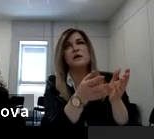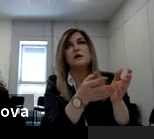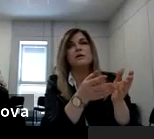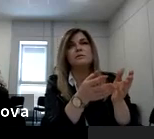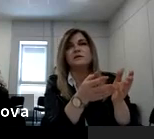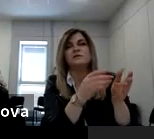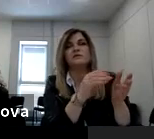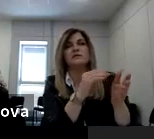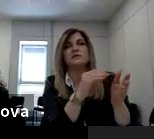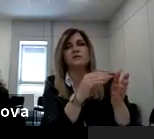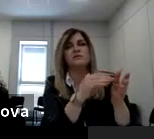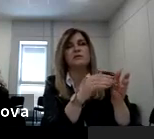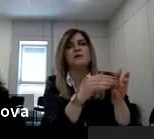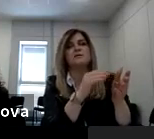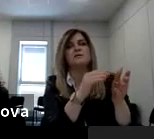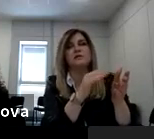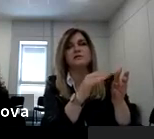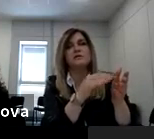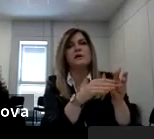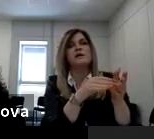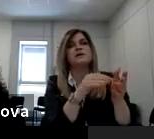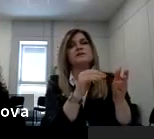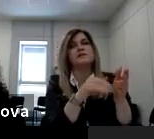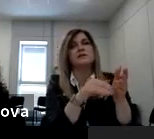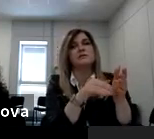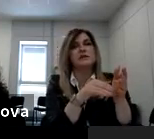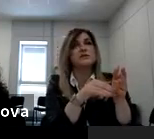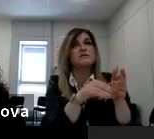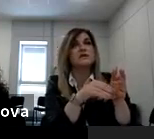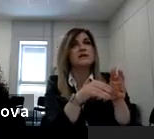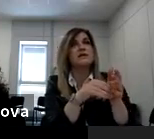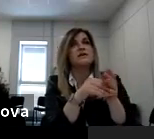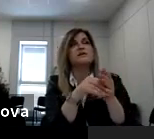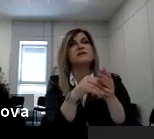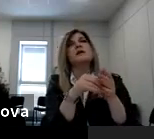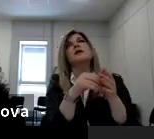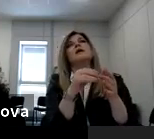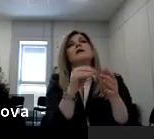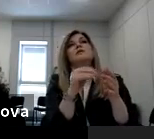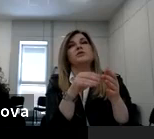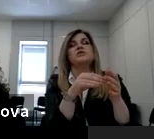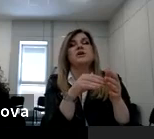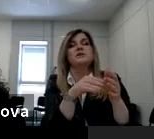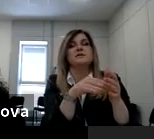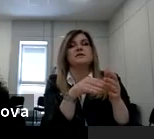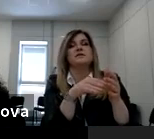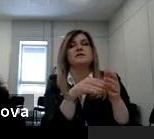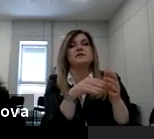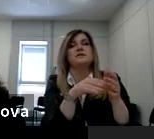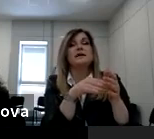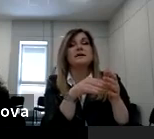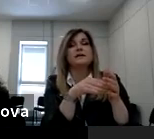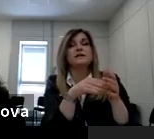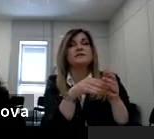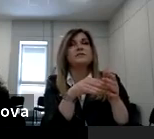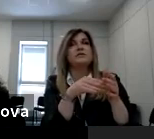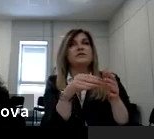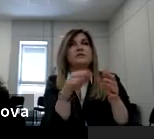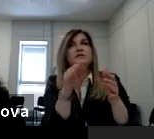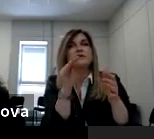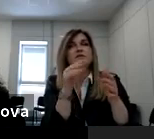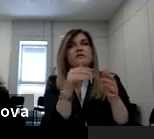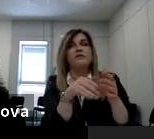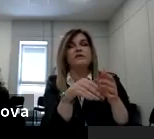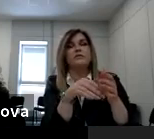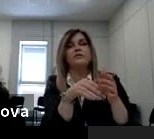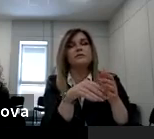of optics on the bottom part and on the top part, different combinations of colors. You can adjust LED